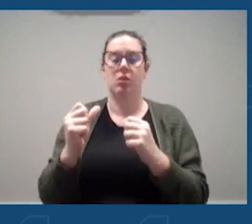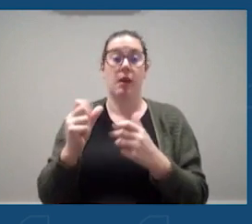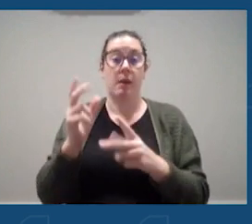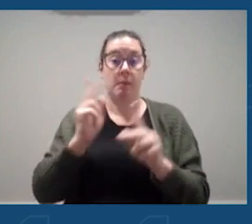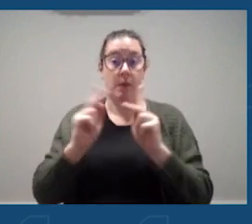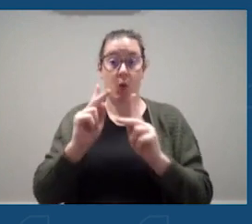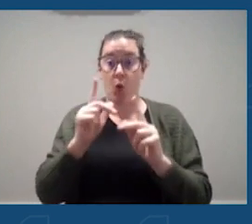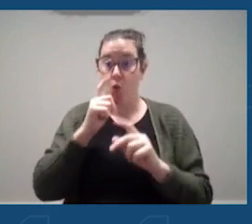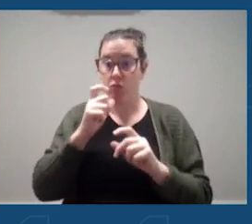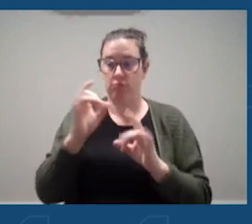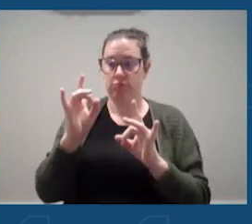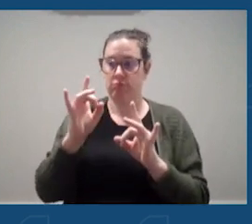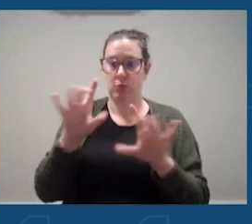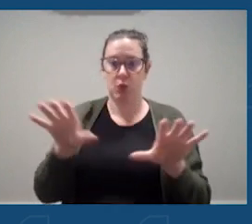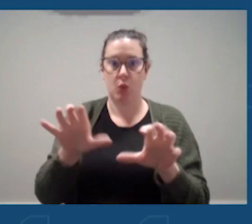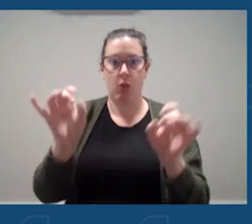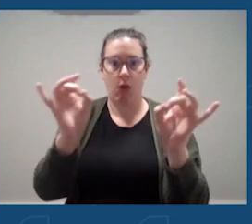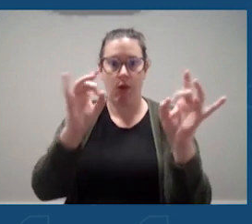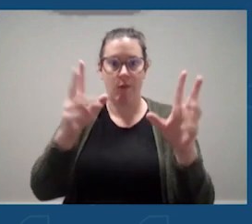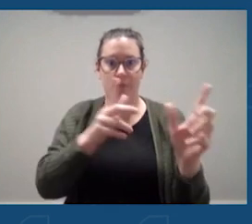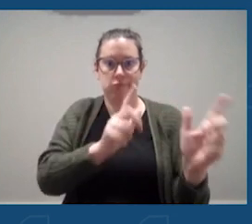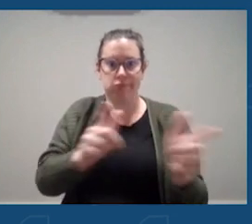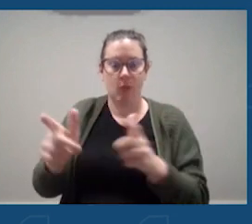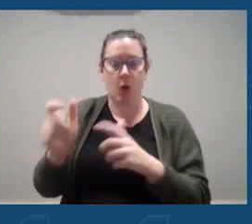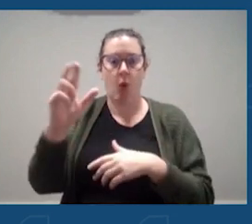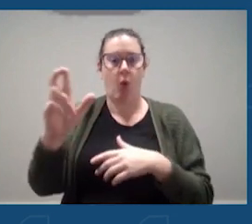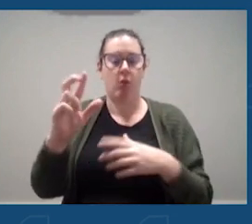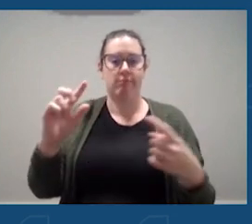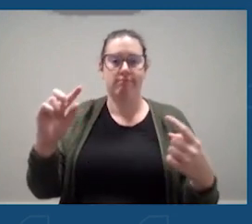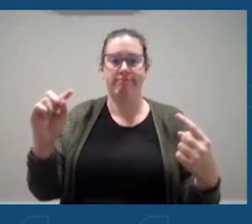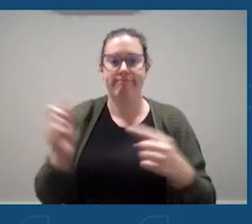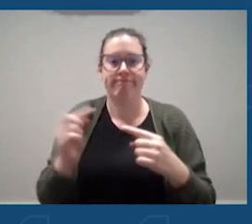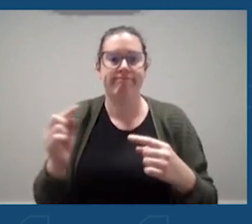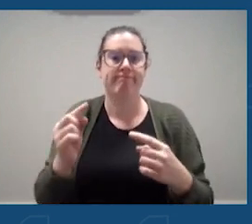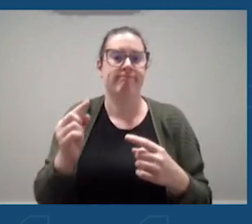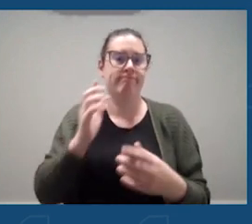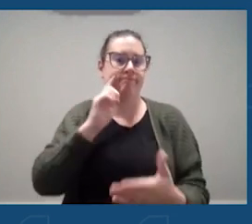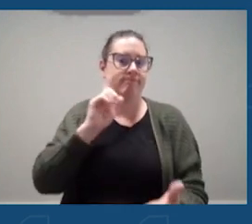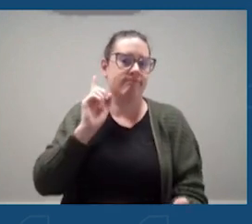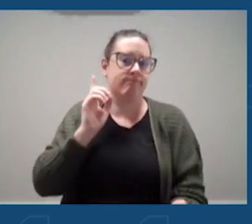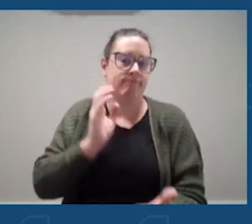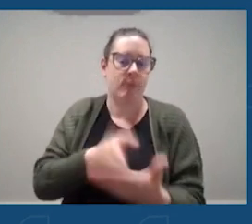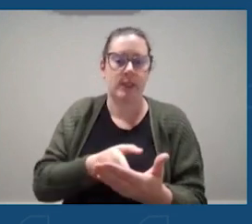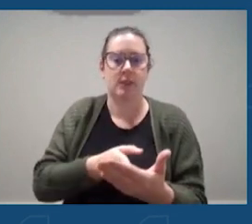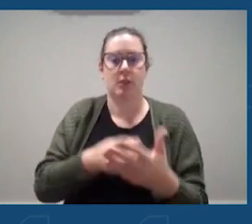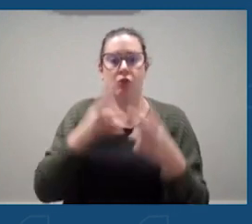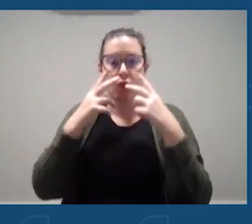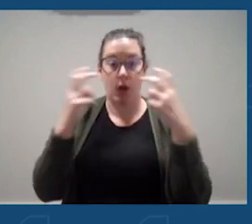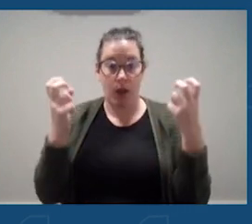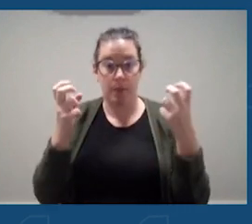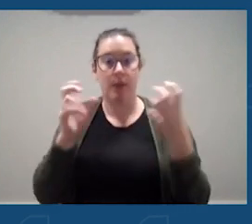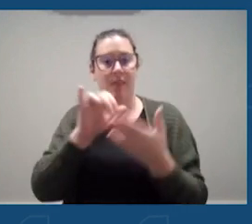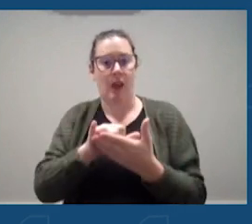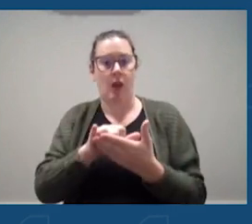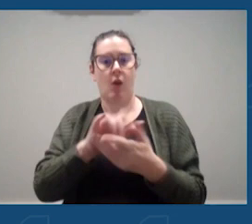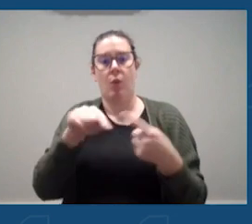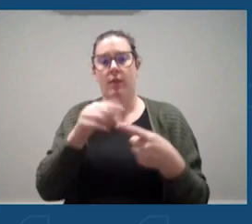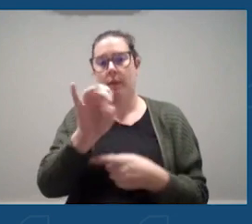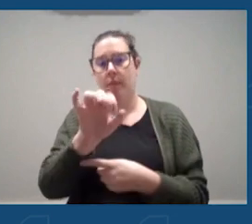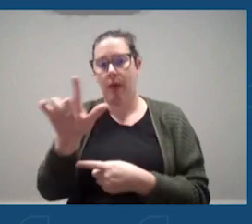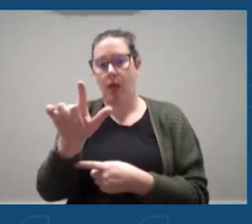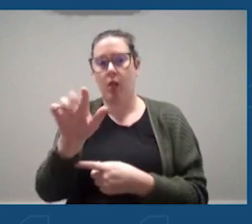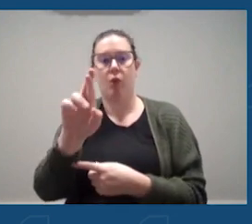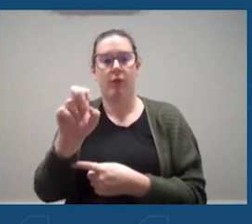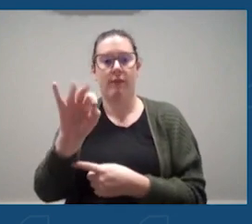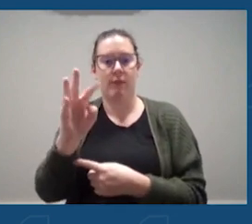accountable. That is something we did when we addressed the bail reform of the bail reform in our last budget,